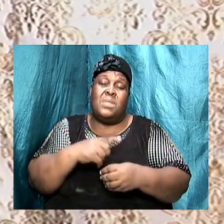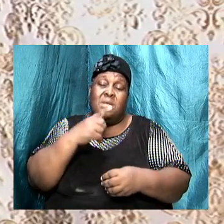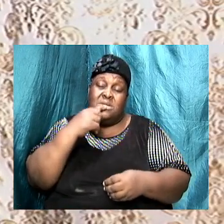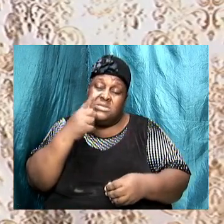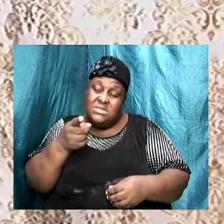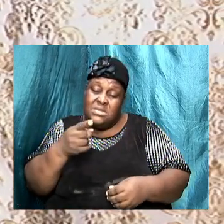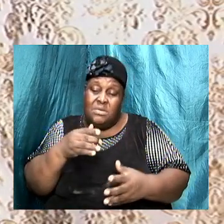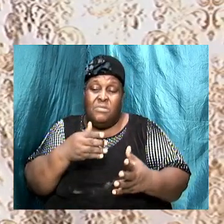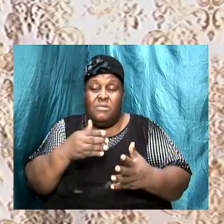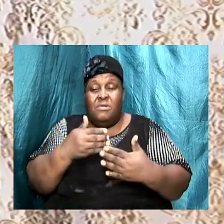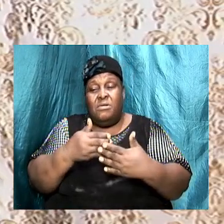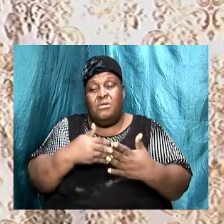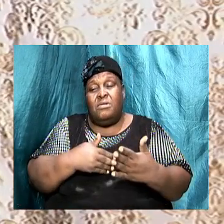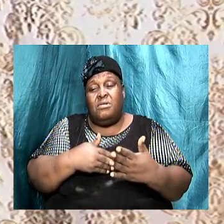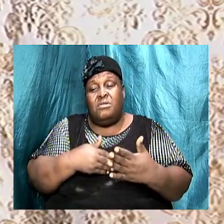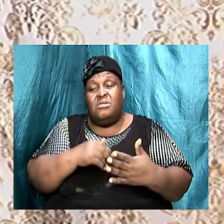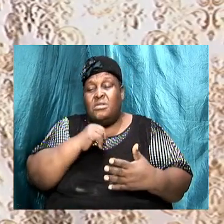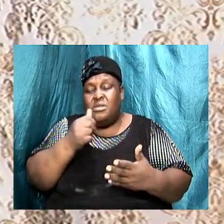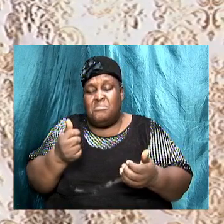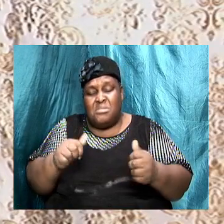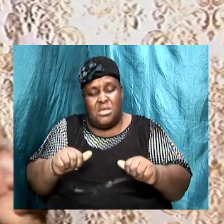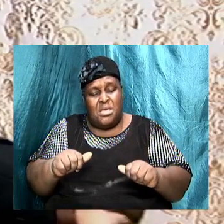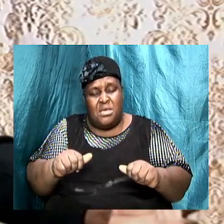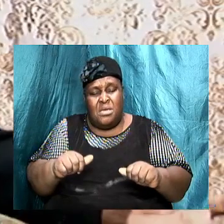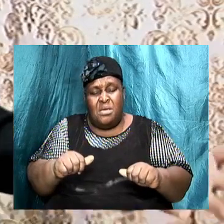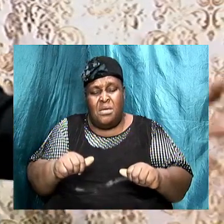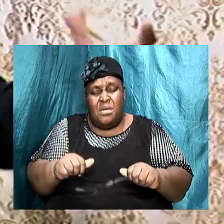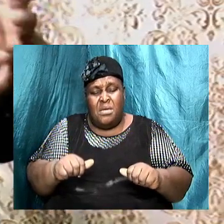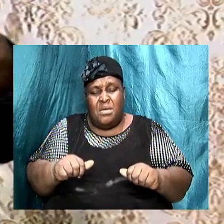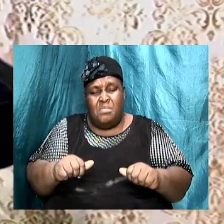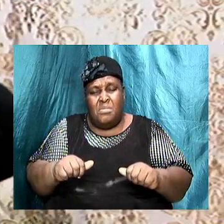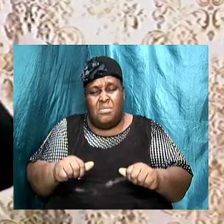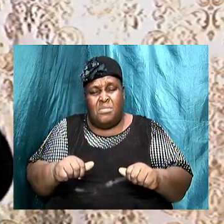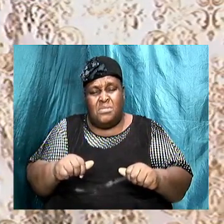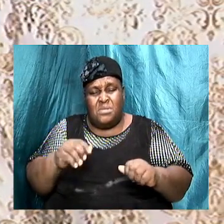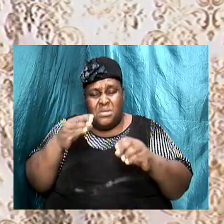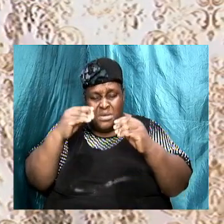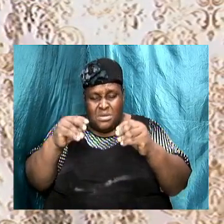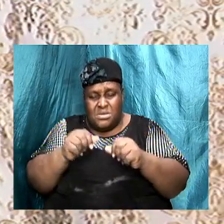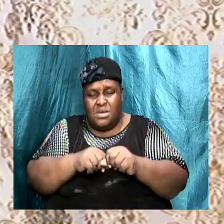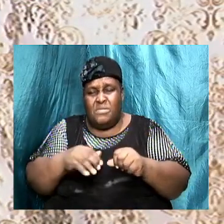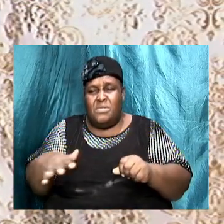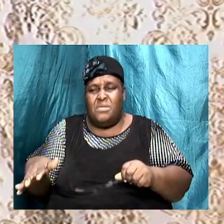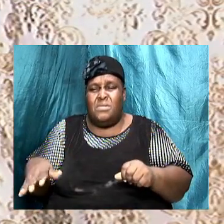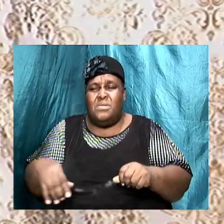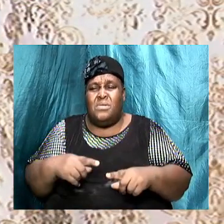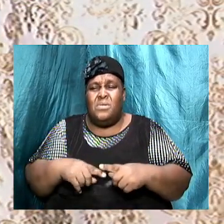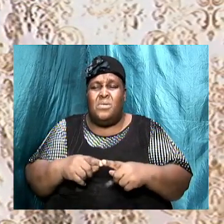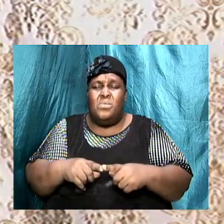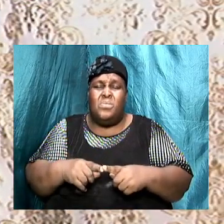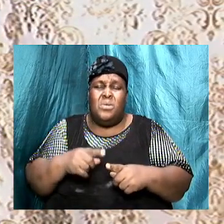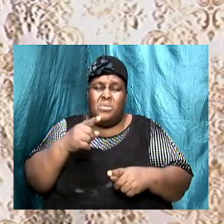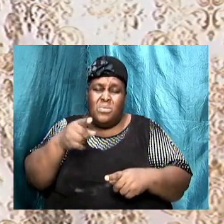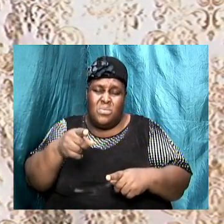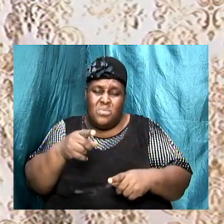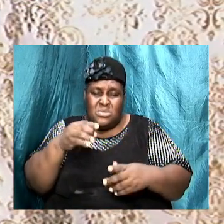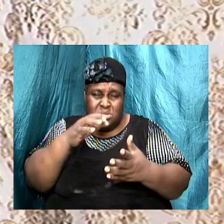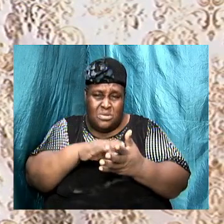we are not able to cover everything. But when you look on the overall doctrine of the apostles, and they talk